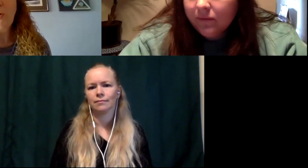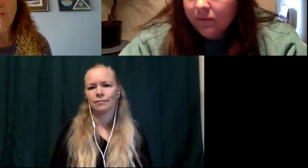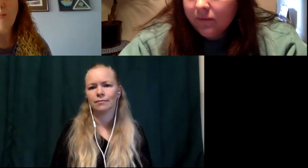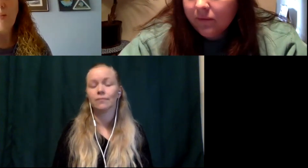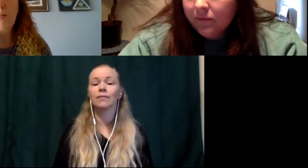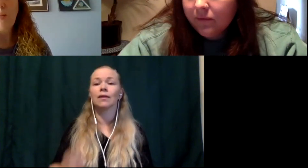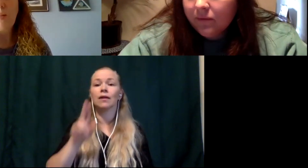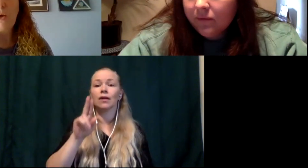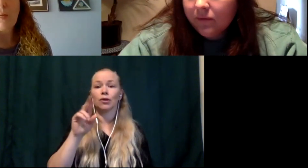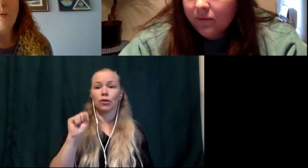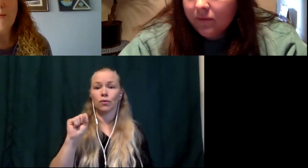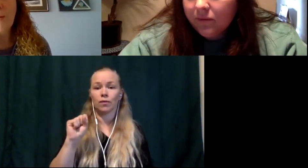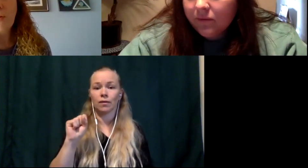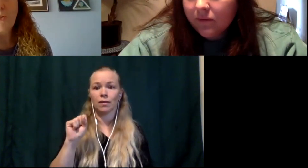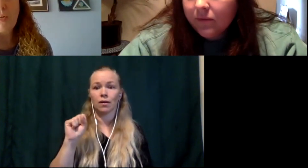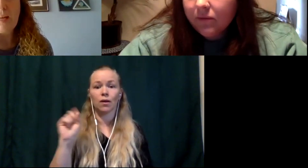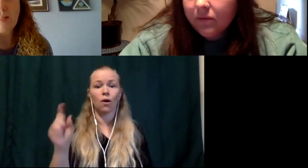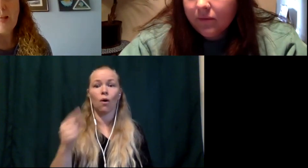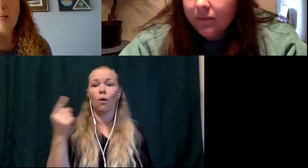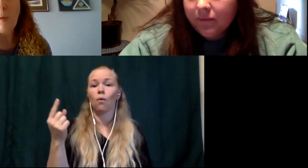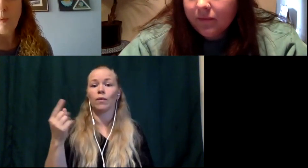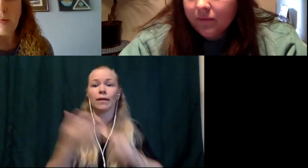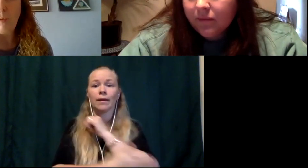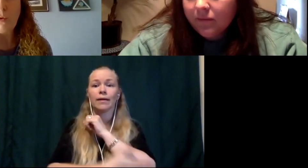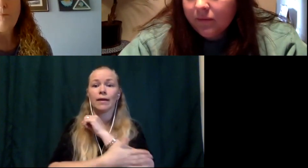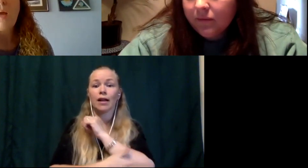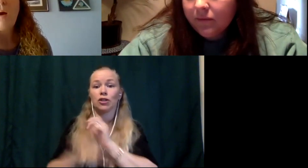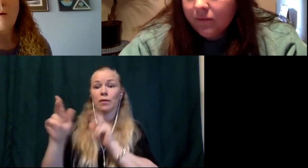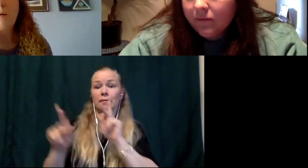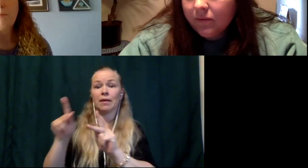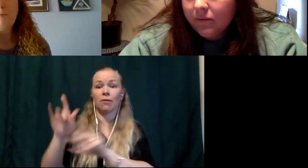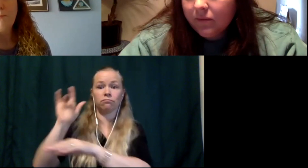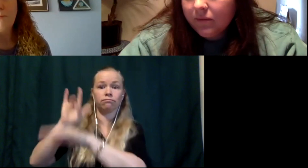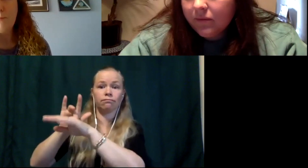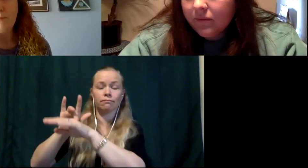The U.S. is the only country that has landed people on the moon.